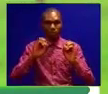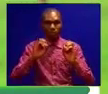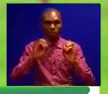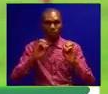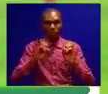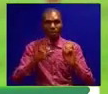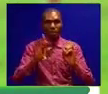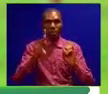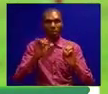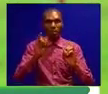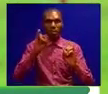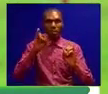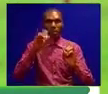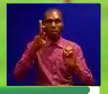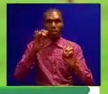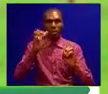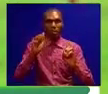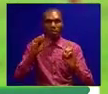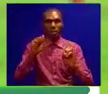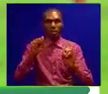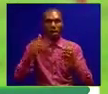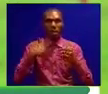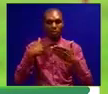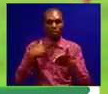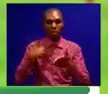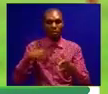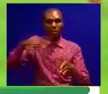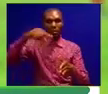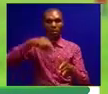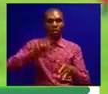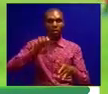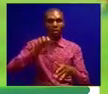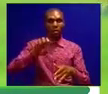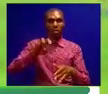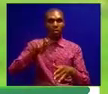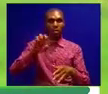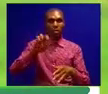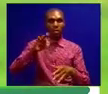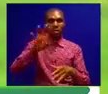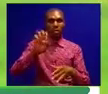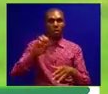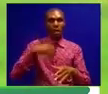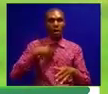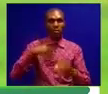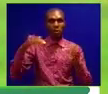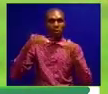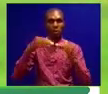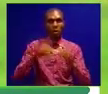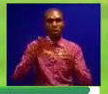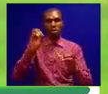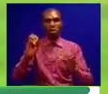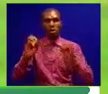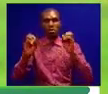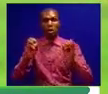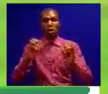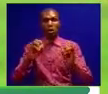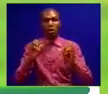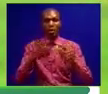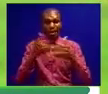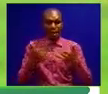Kikao ikorwa se mjobo songo ka ari ketembe first ritwa chete na barabwe dre 007 ba gari sai ndwe